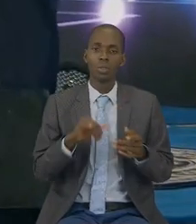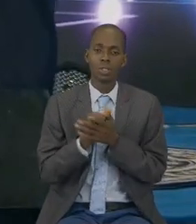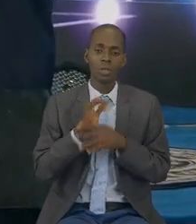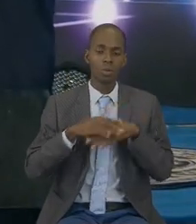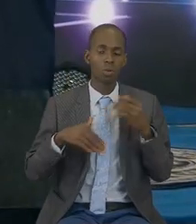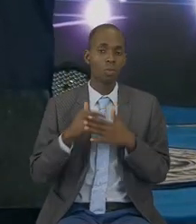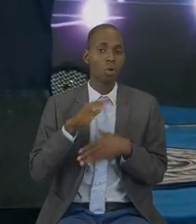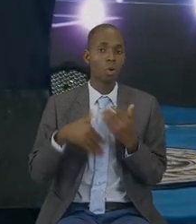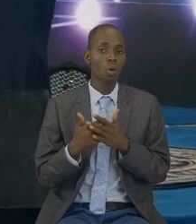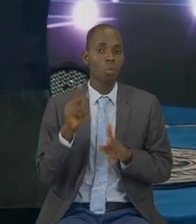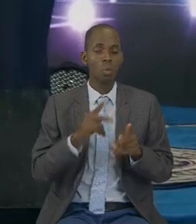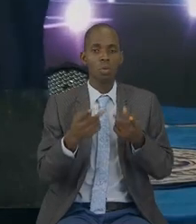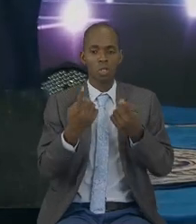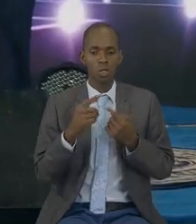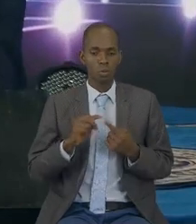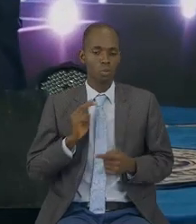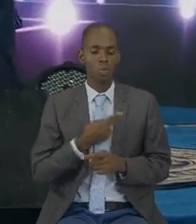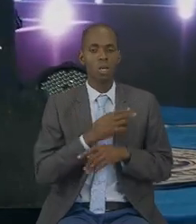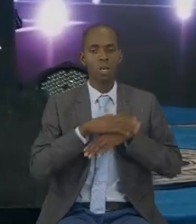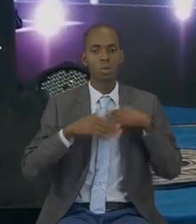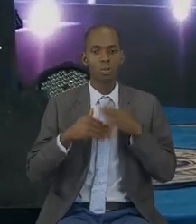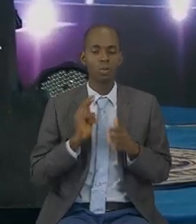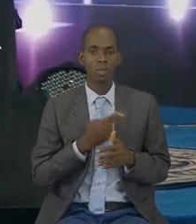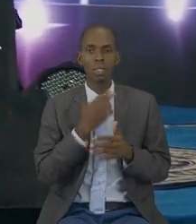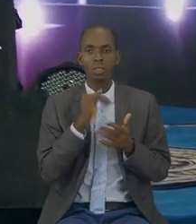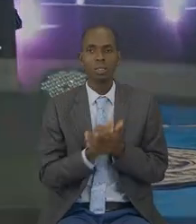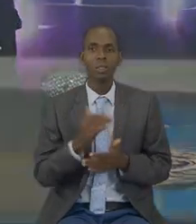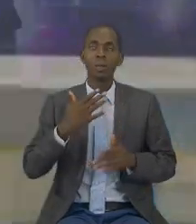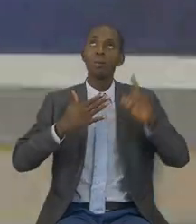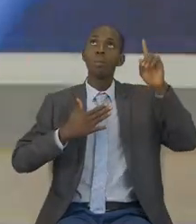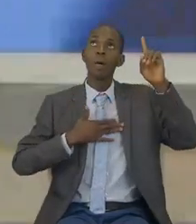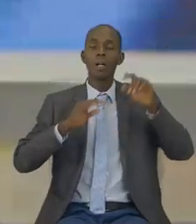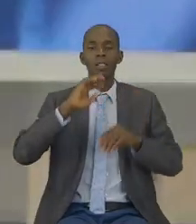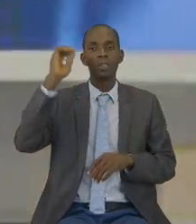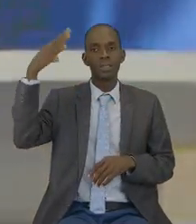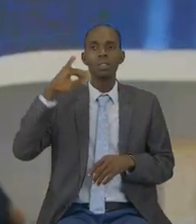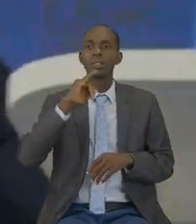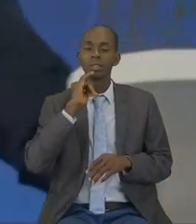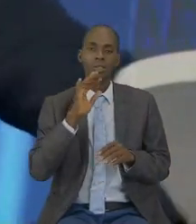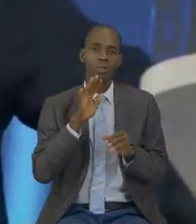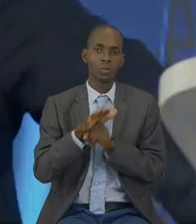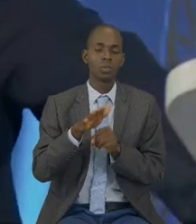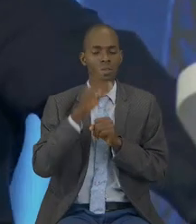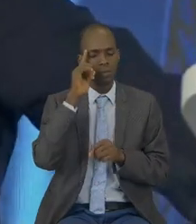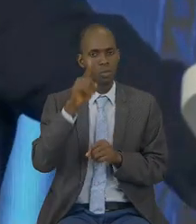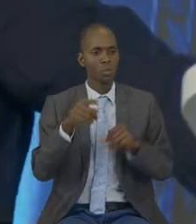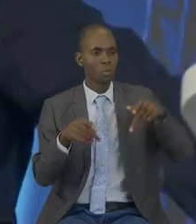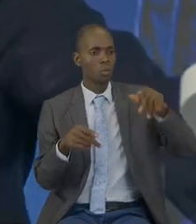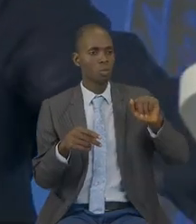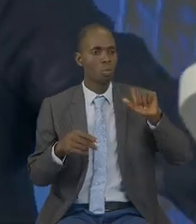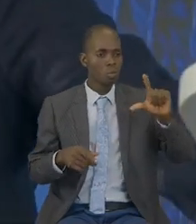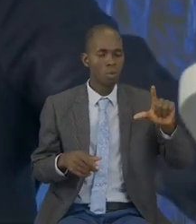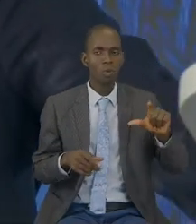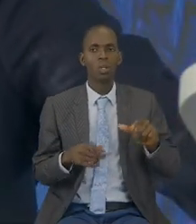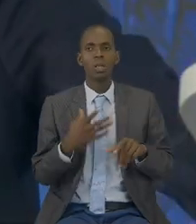and he comforted us, and he said, my grace is sufficient for you, Paul the apostle, and Peter. And any of those other people